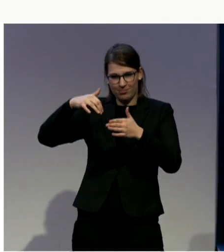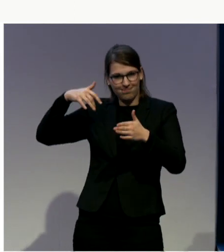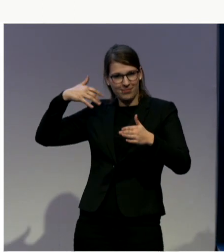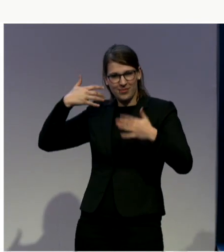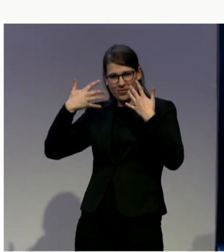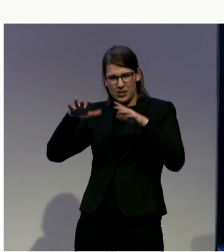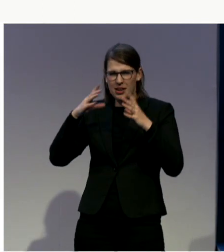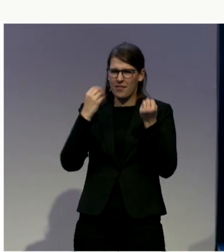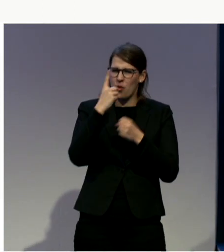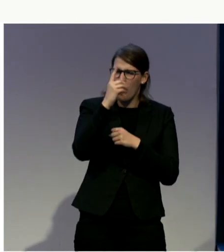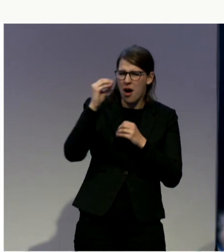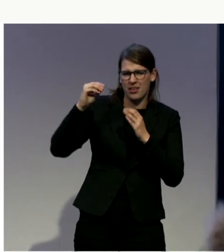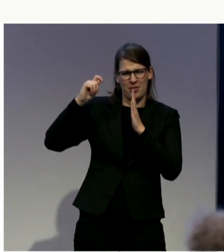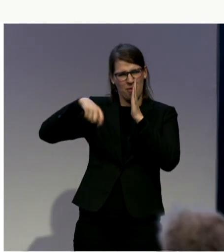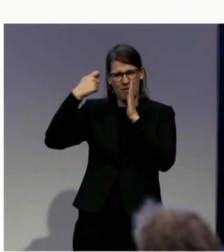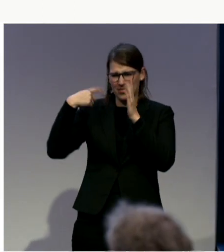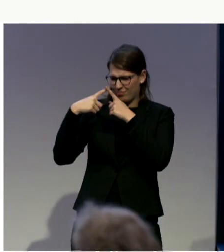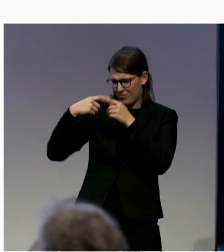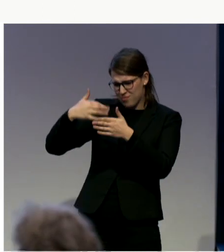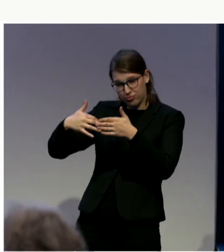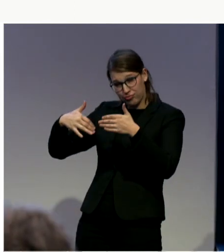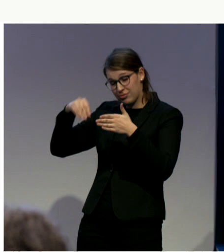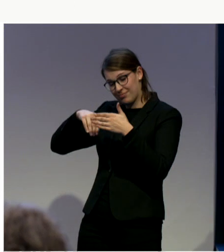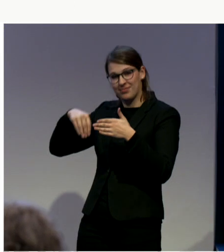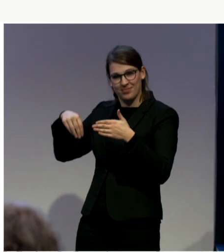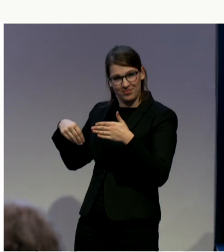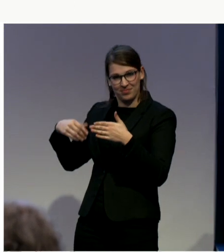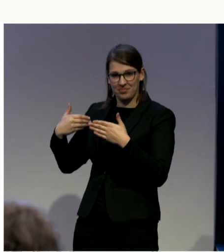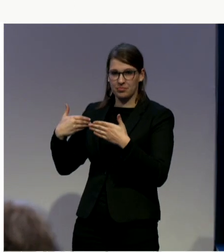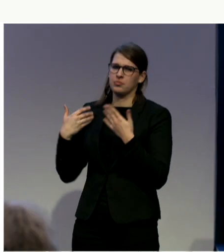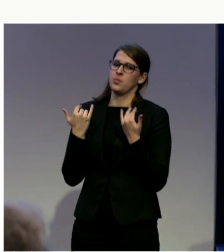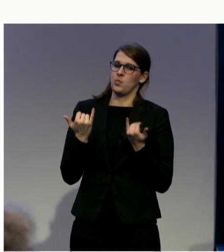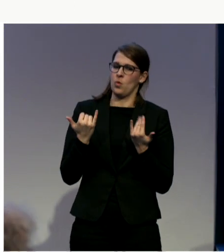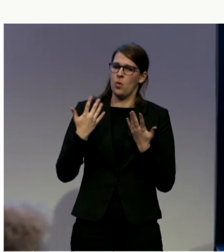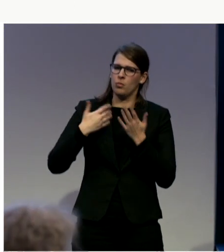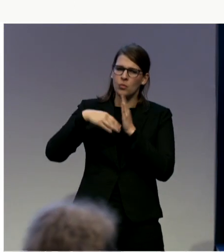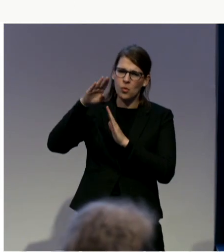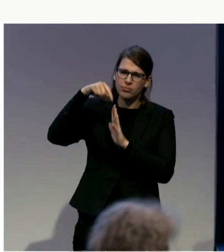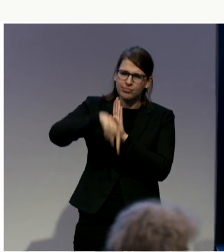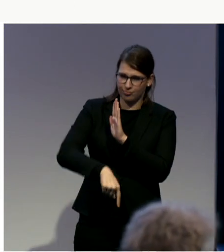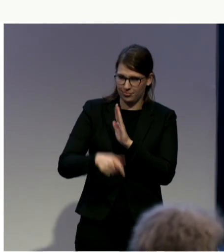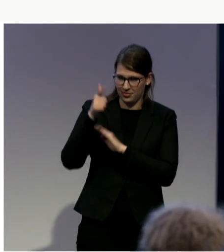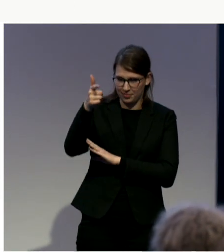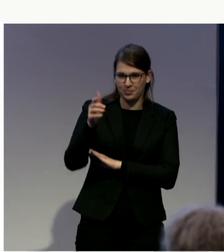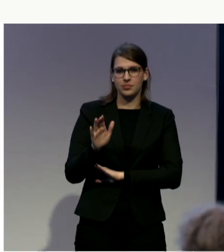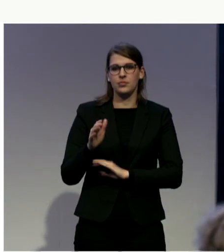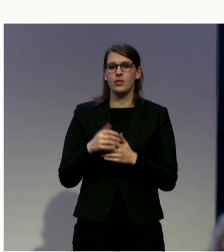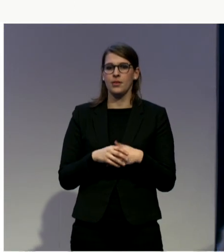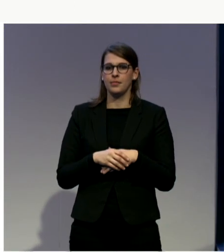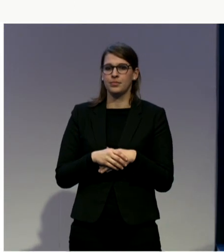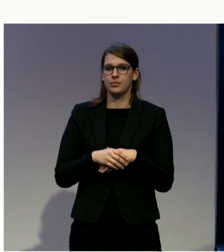on some of these films, and I'll tell you a little bit about that soon. You saw at the you saw the film The Conference on the first